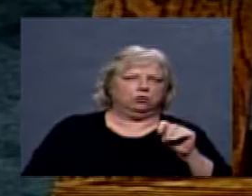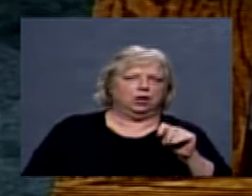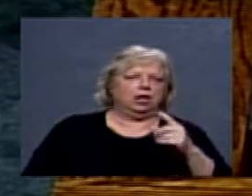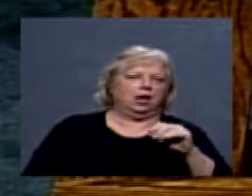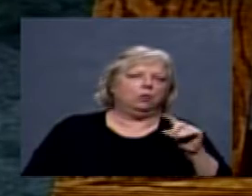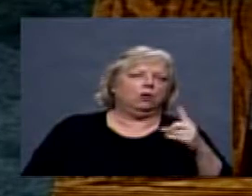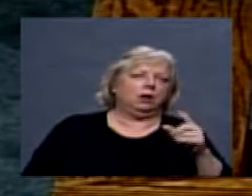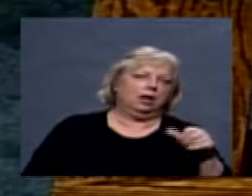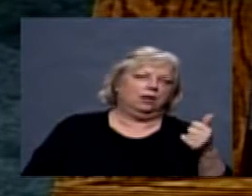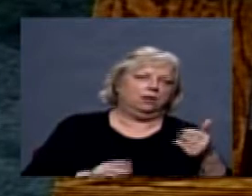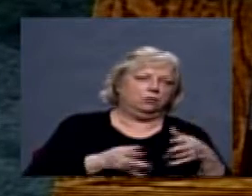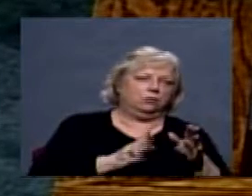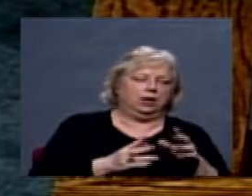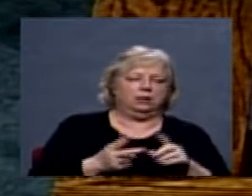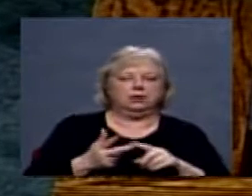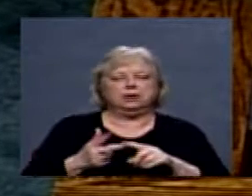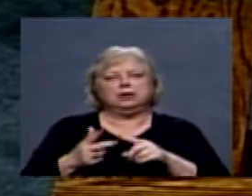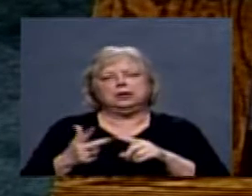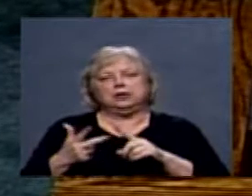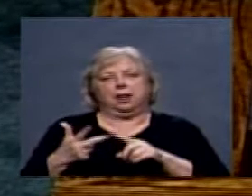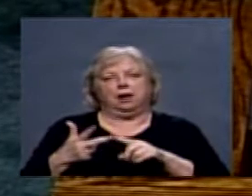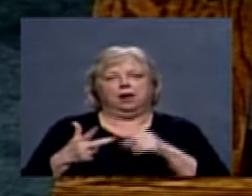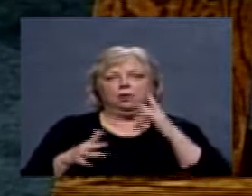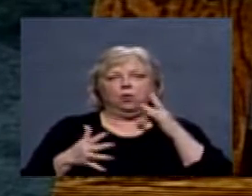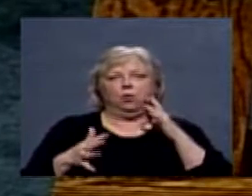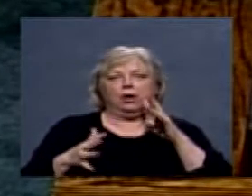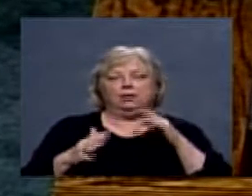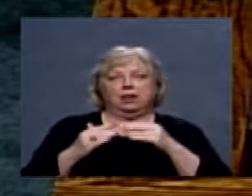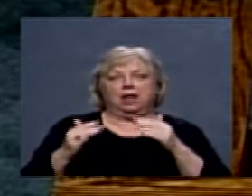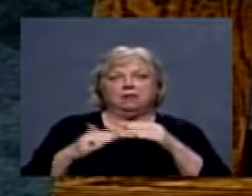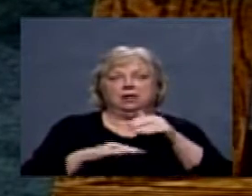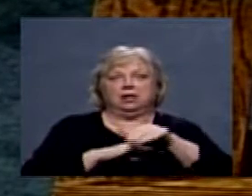a significant increase in the noise level, especially late at